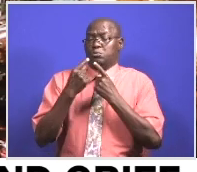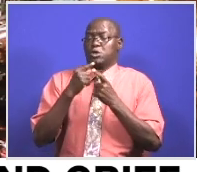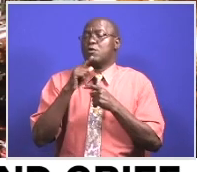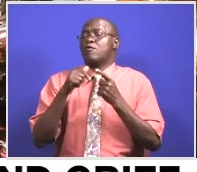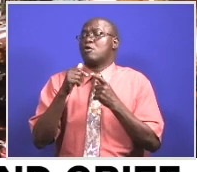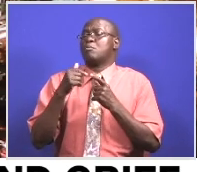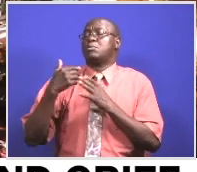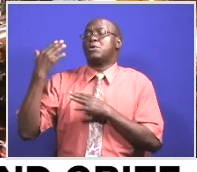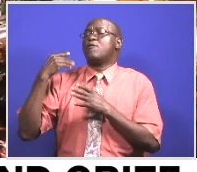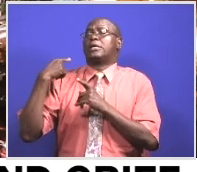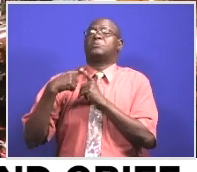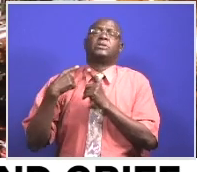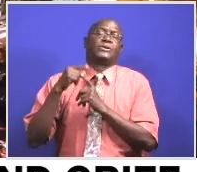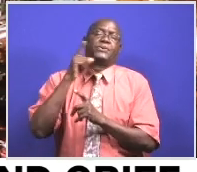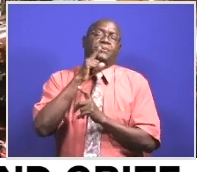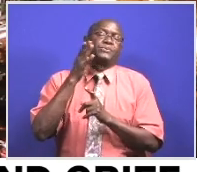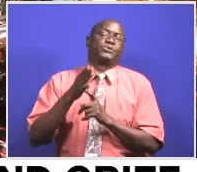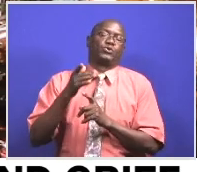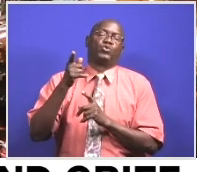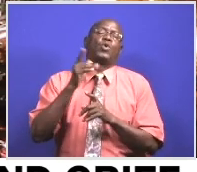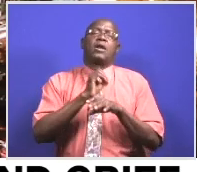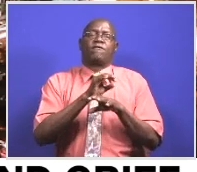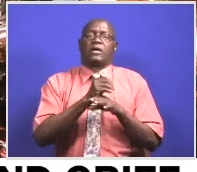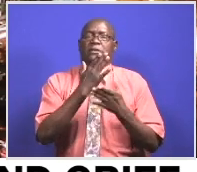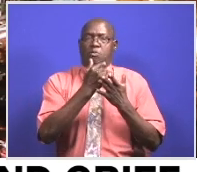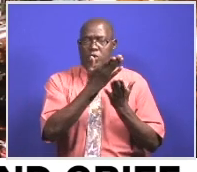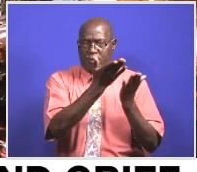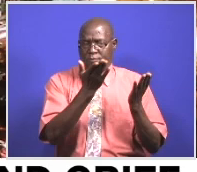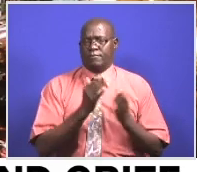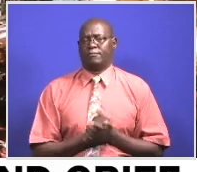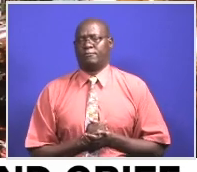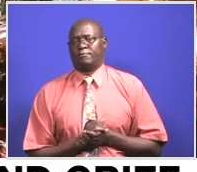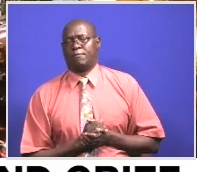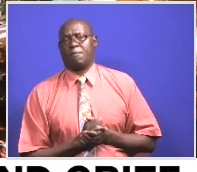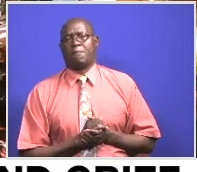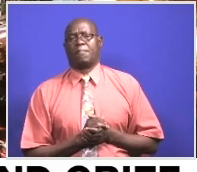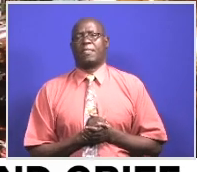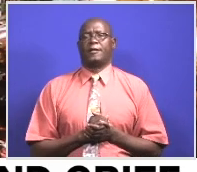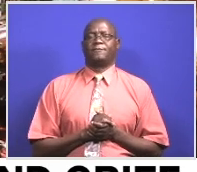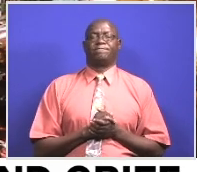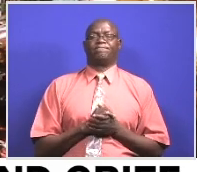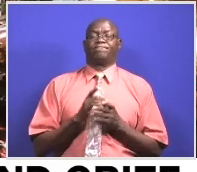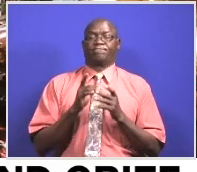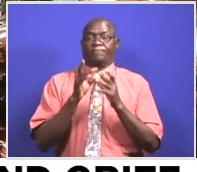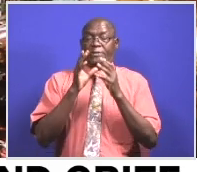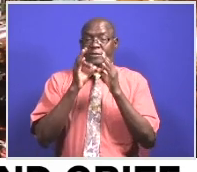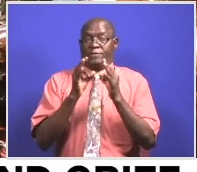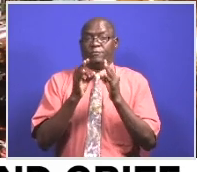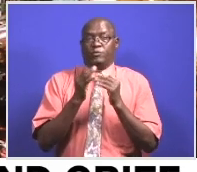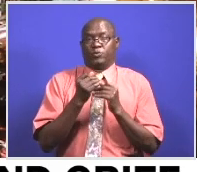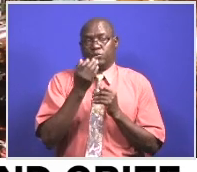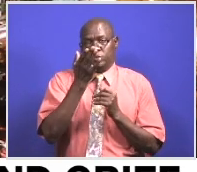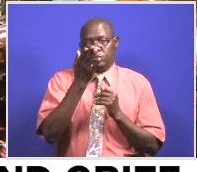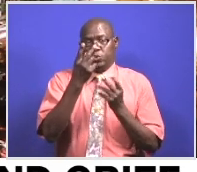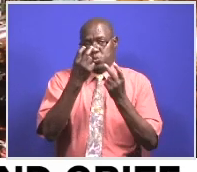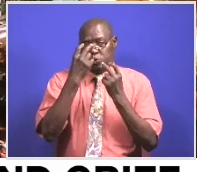a point of knowledge. So please advise someone out there. If you're watching us, let me tell